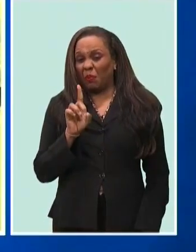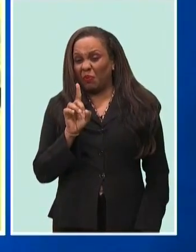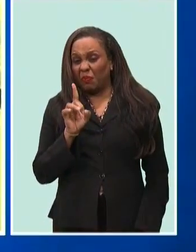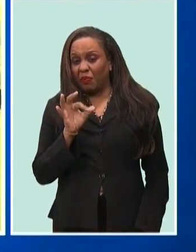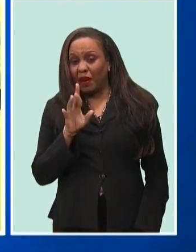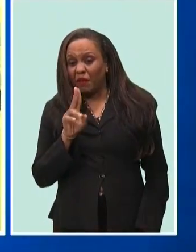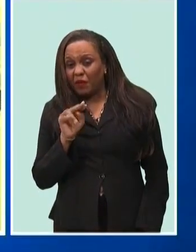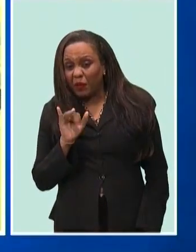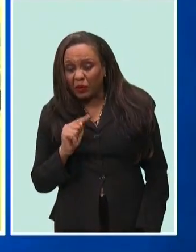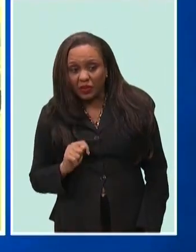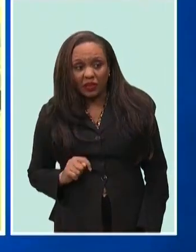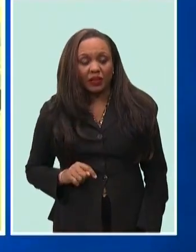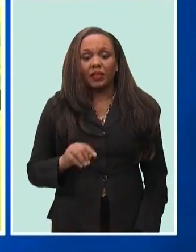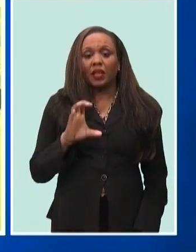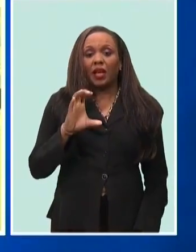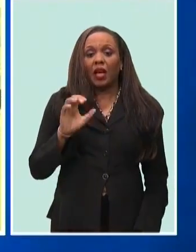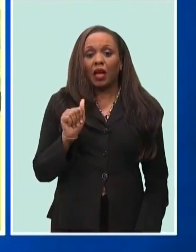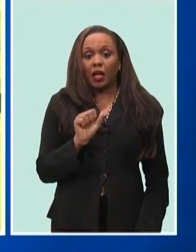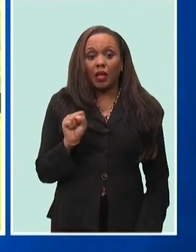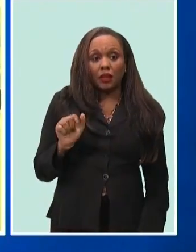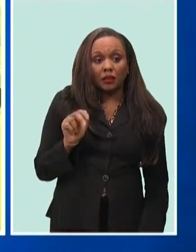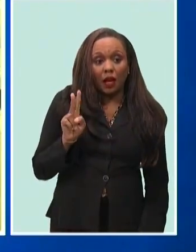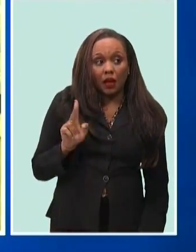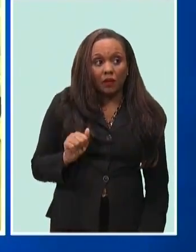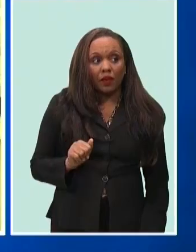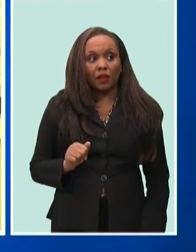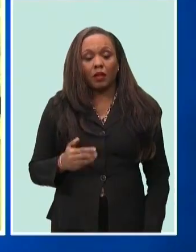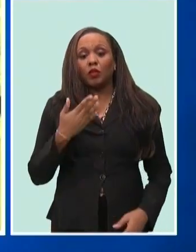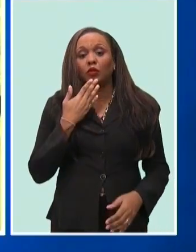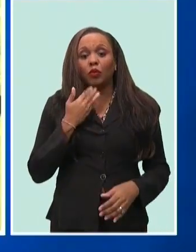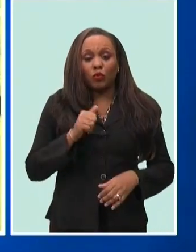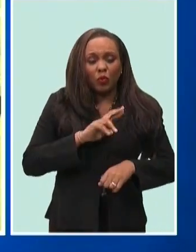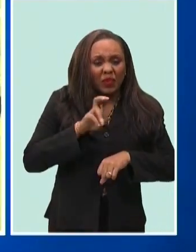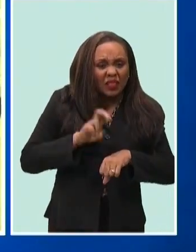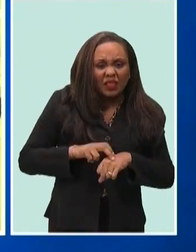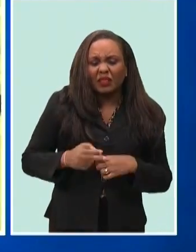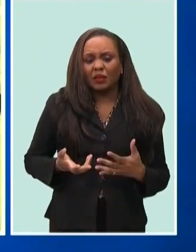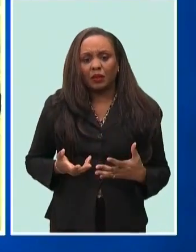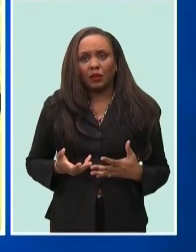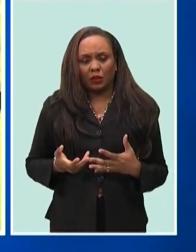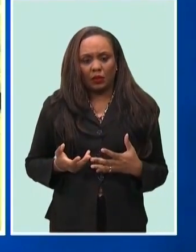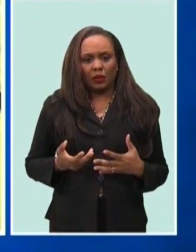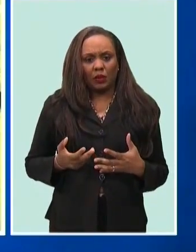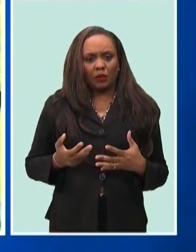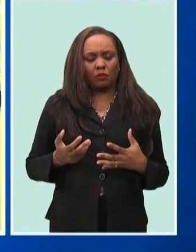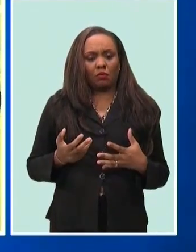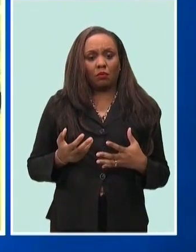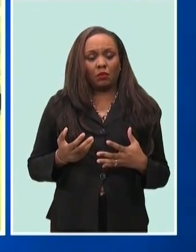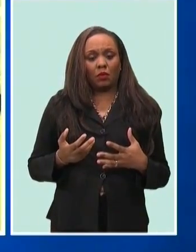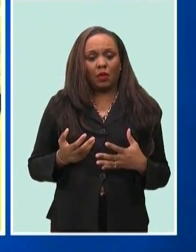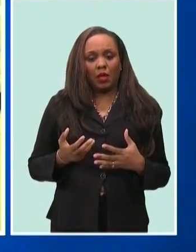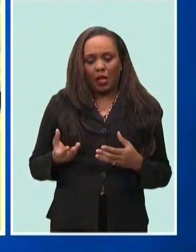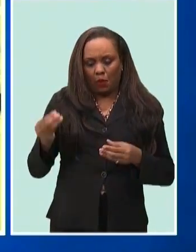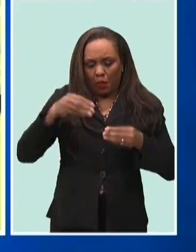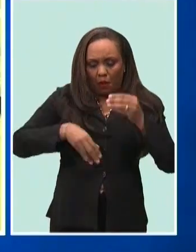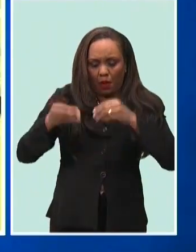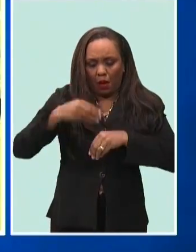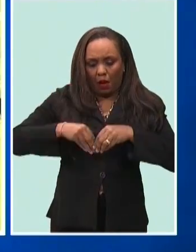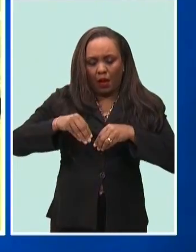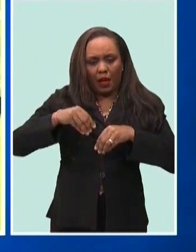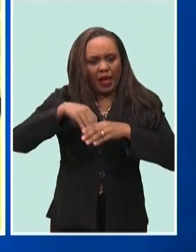we've used those to create value-added products, which we've put on the market under the Carmitas brand. So, therefore, over that same period, there's also